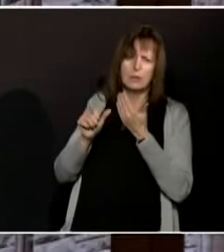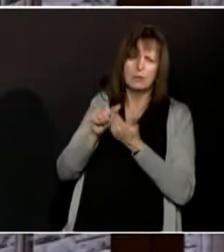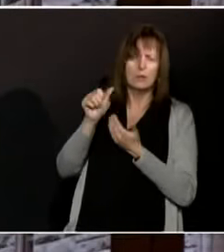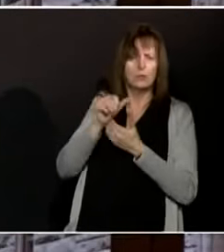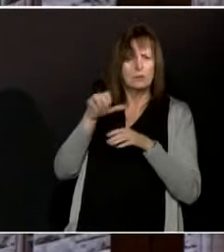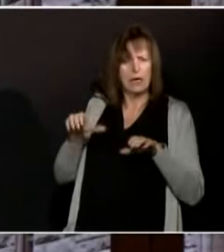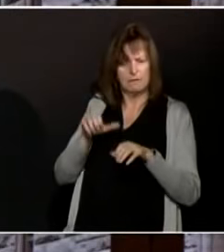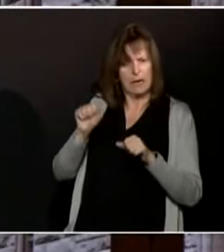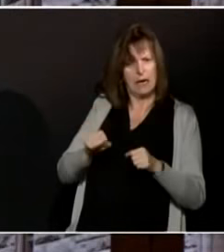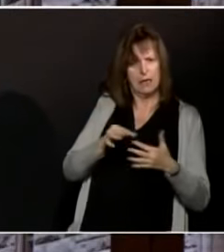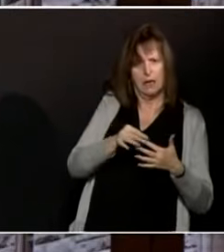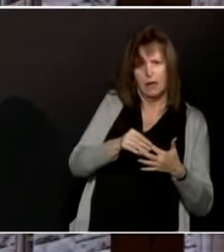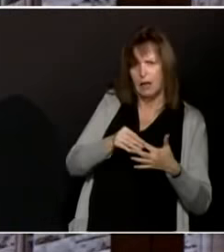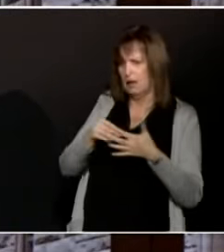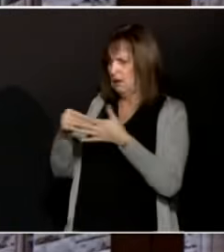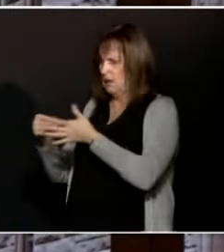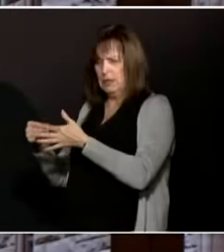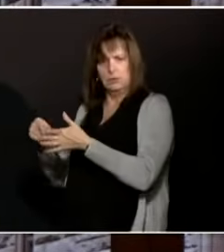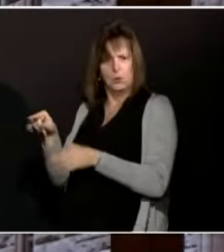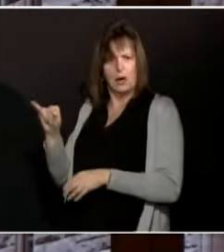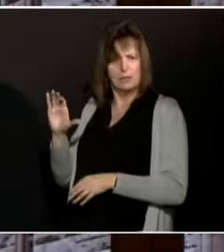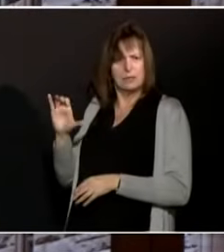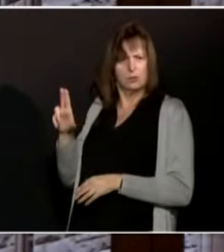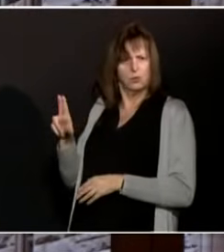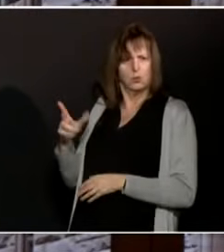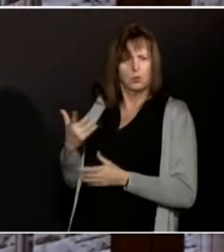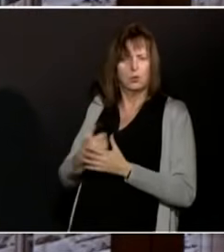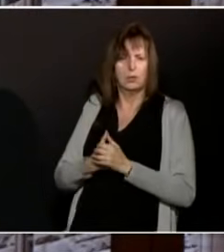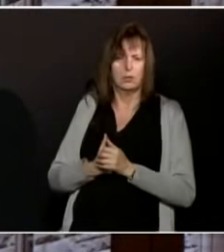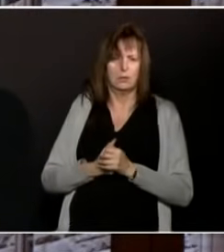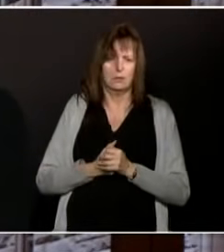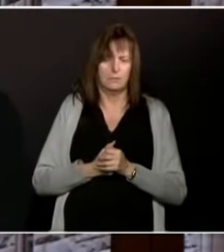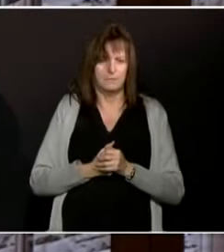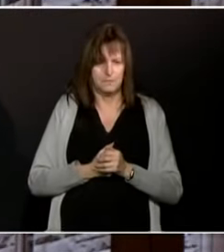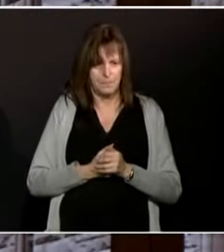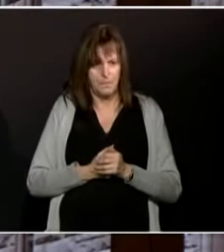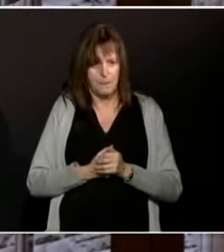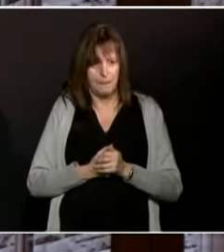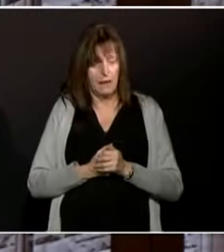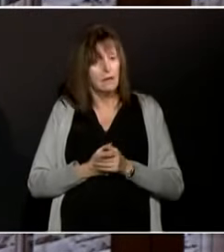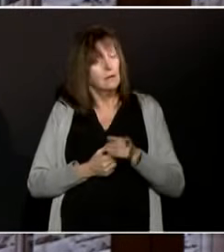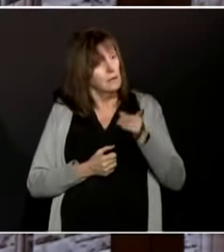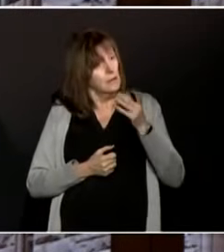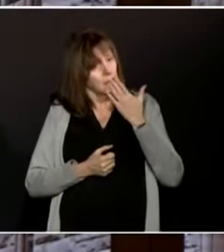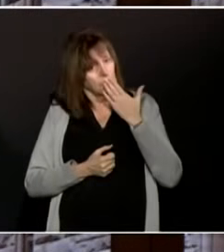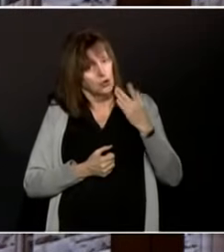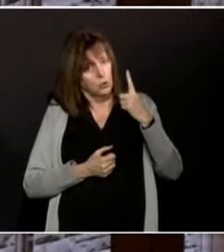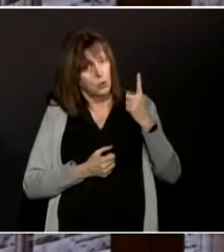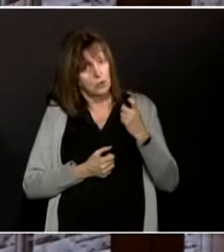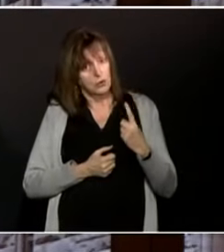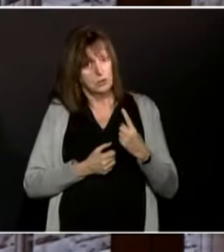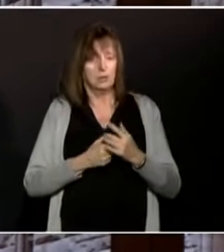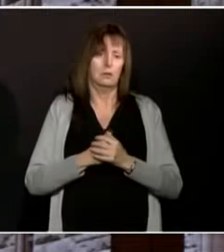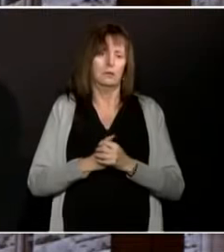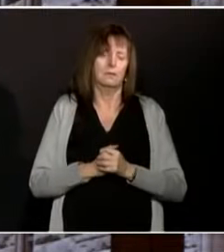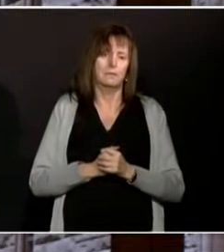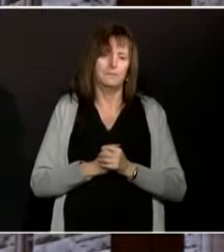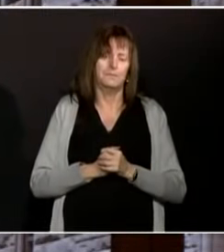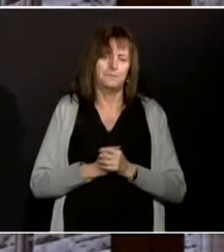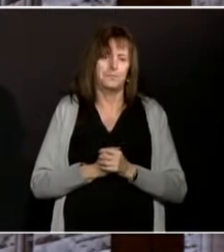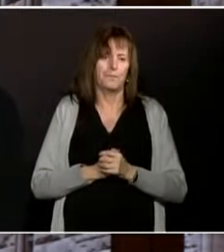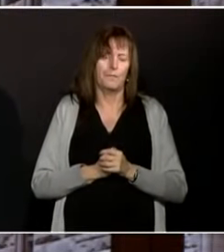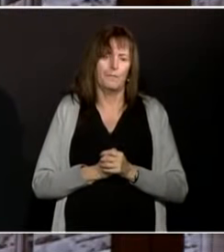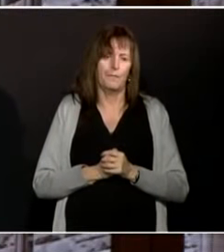Well, I think that's an excellent question. Not just the activities. We're trying to understand what is the granularity. What are the